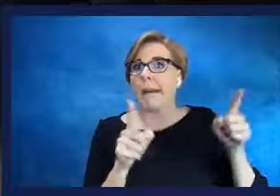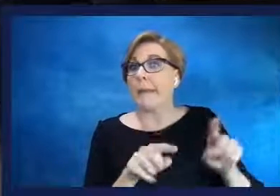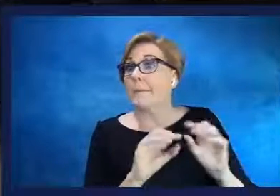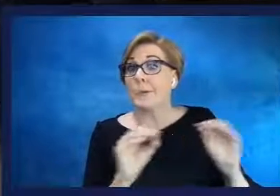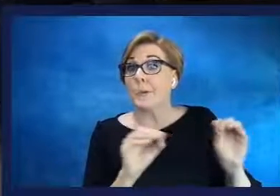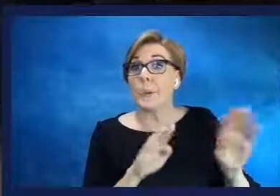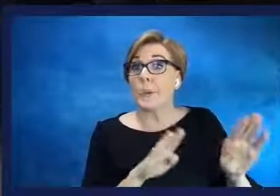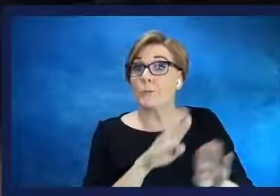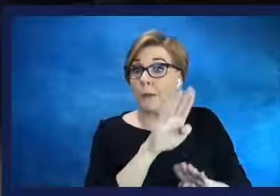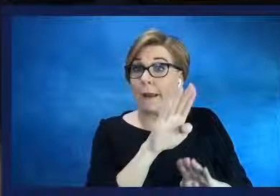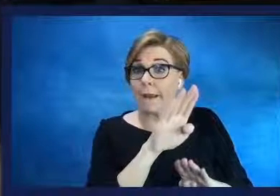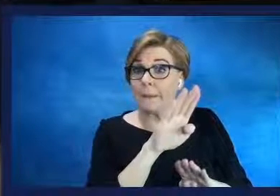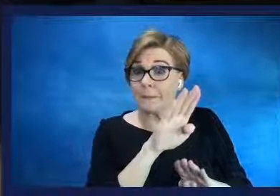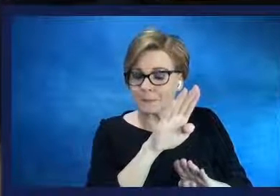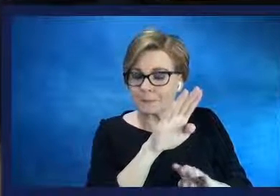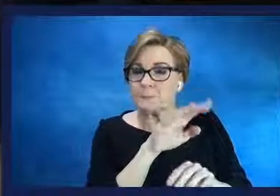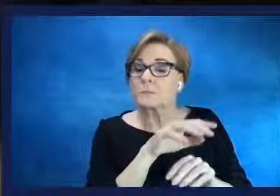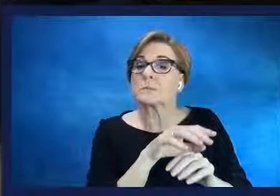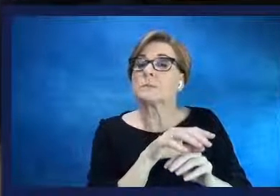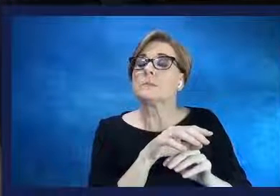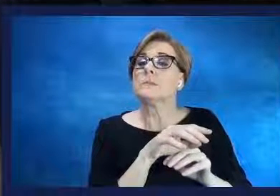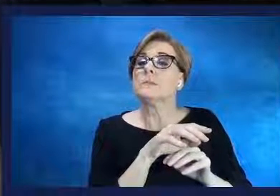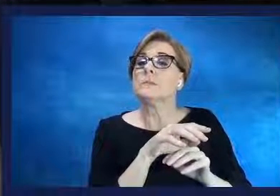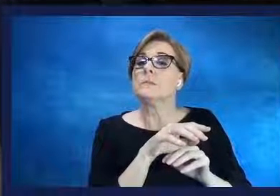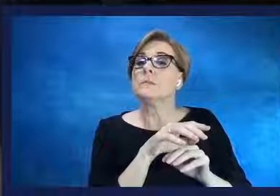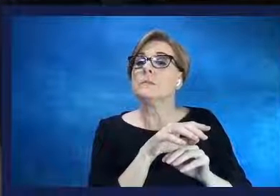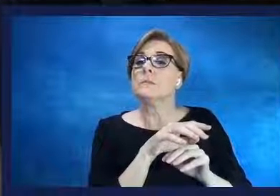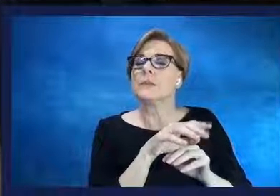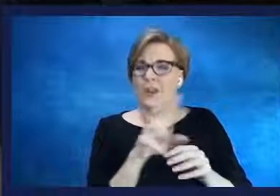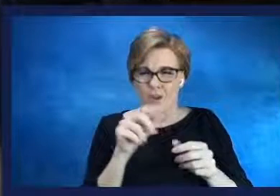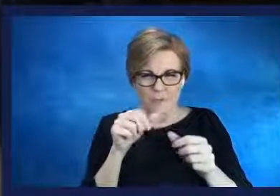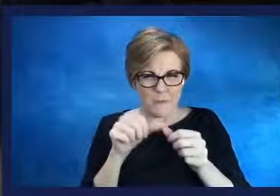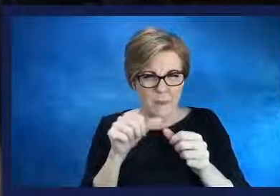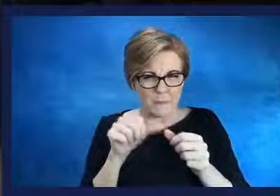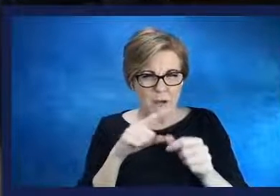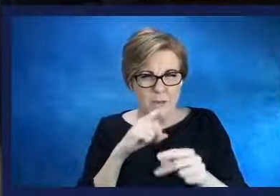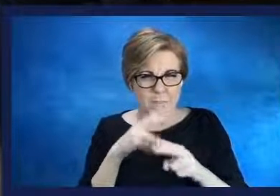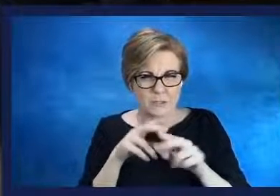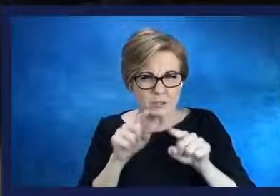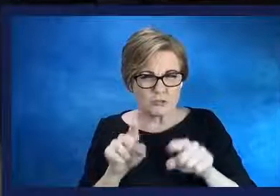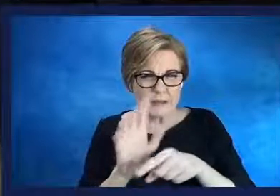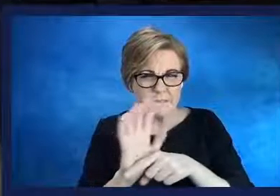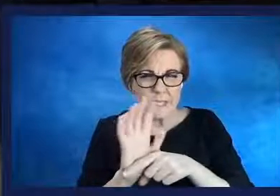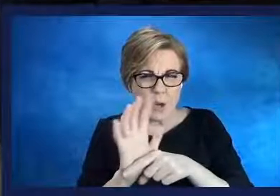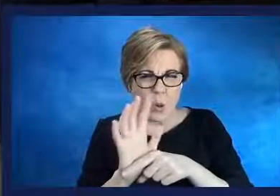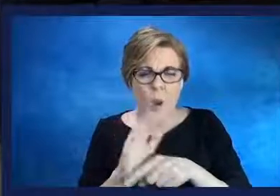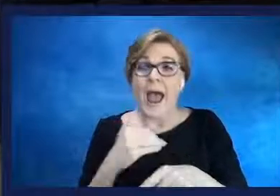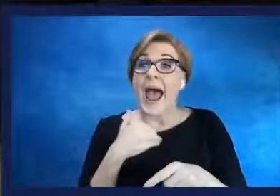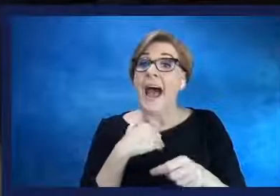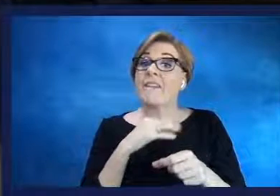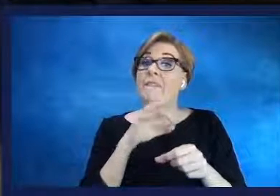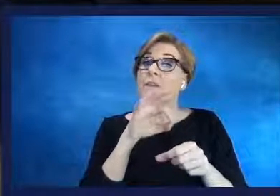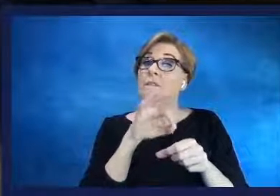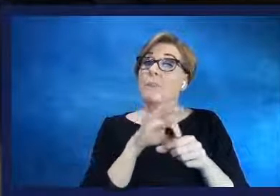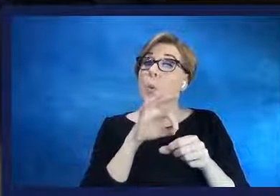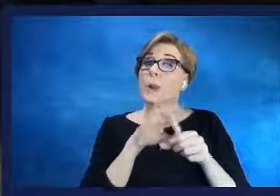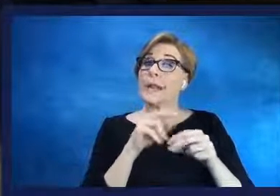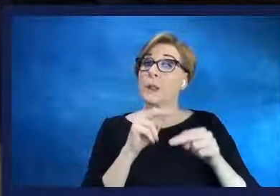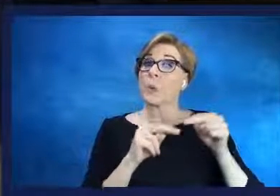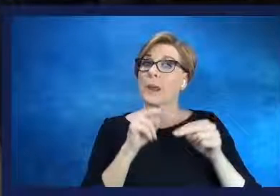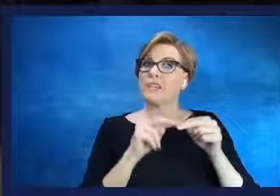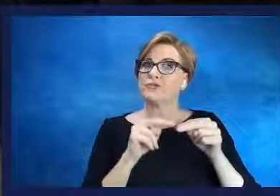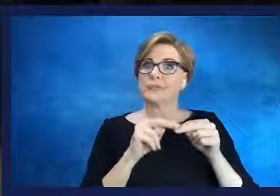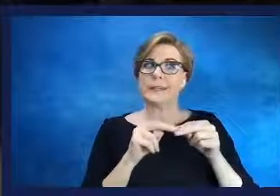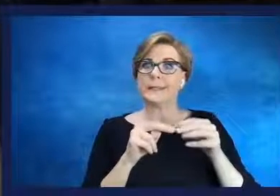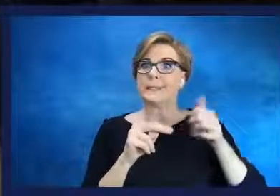had voting locations usually every 1 to 2 miles. So we might have a gap where we need a voting location, but it may